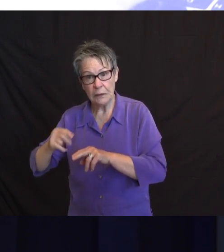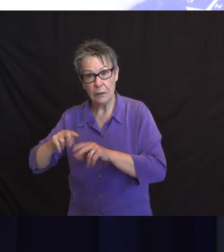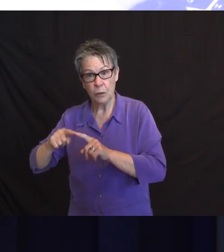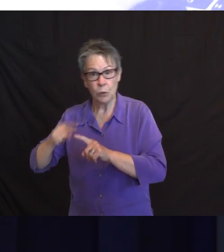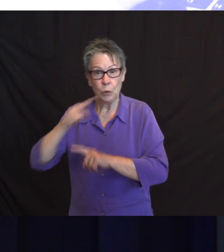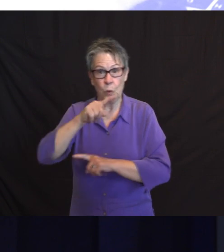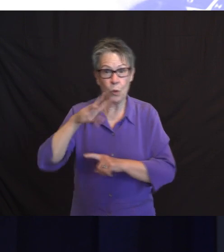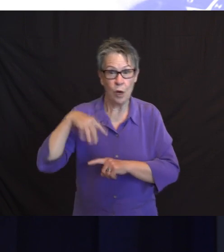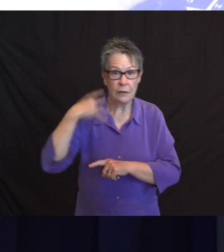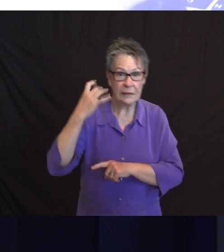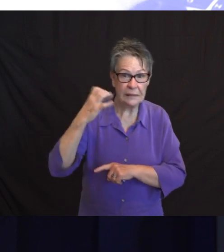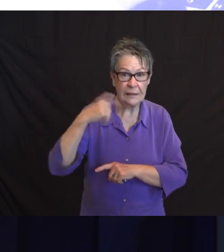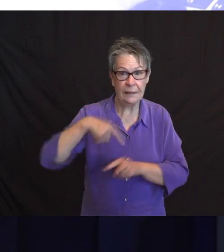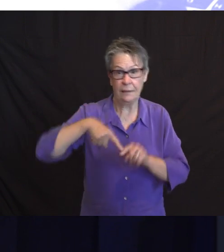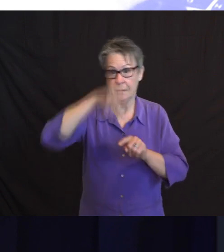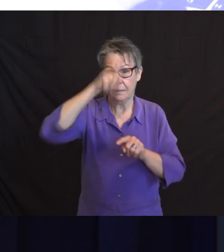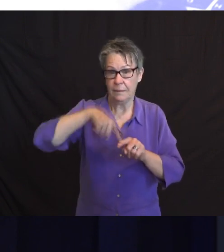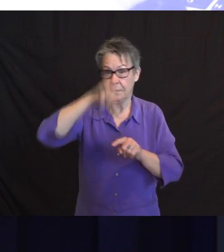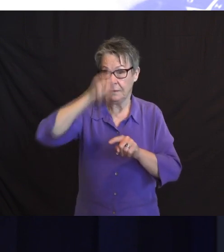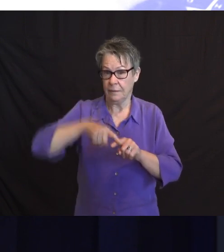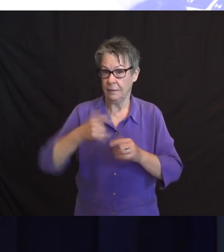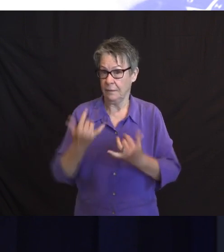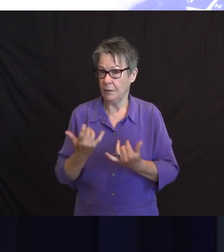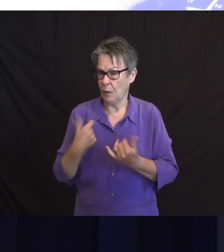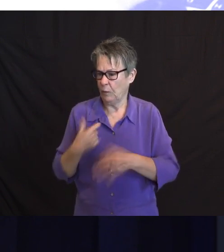ride our system, particularly as we've seen, the most essential are often